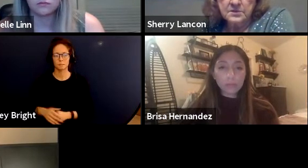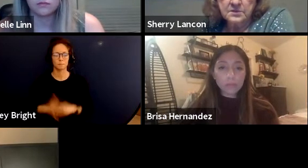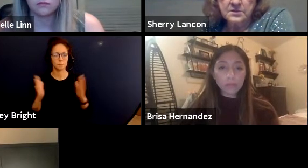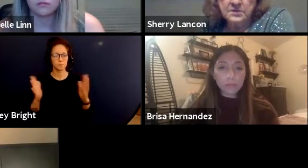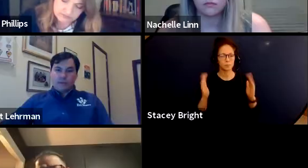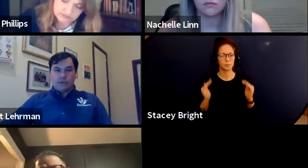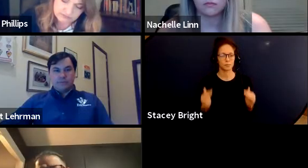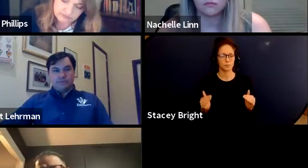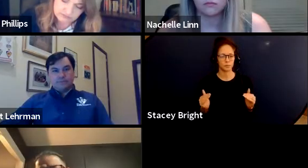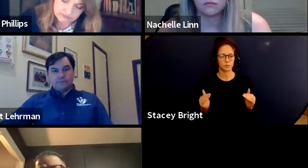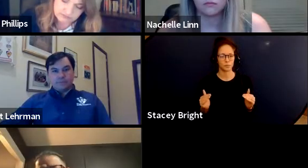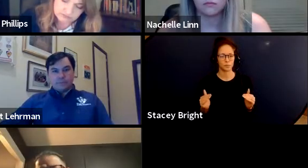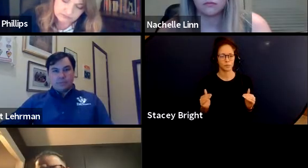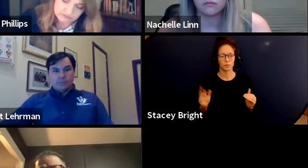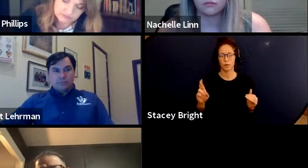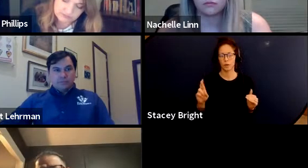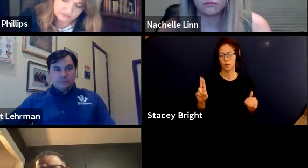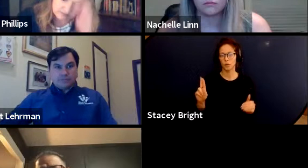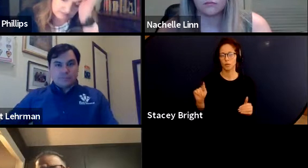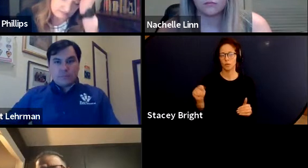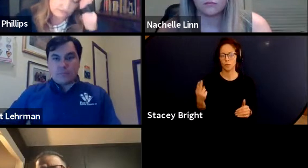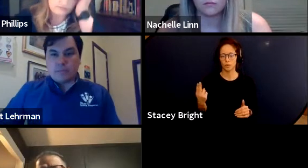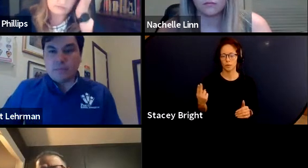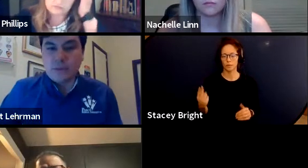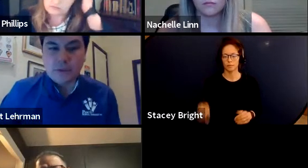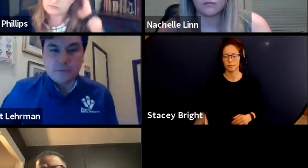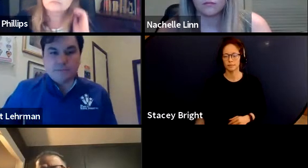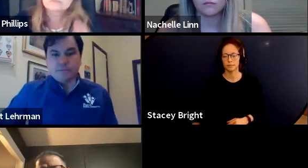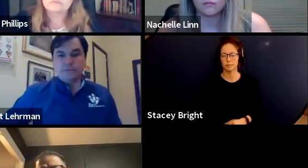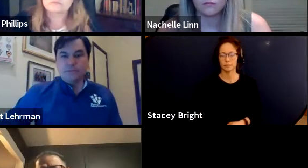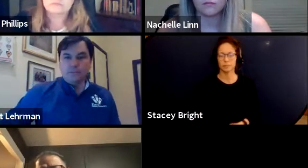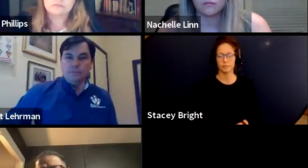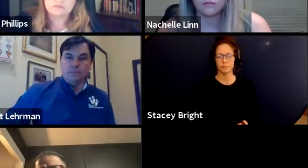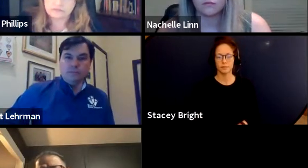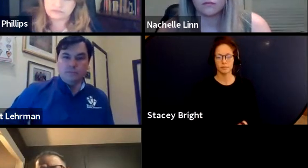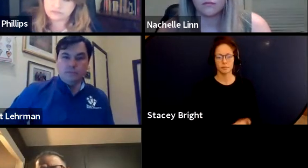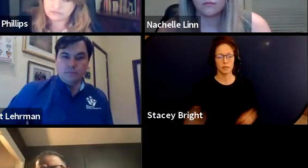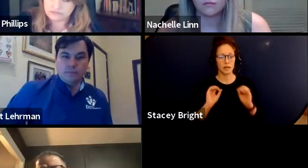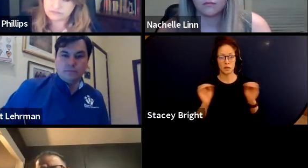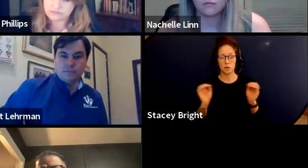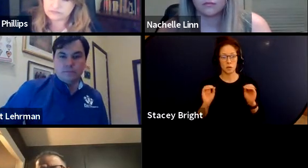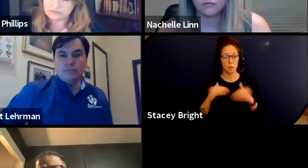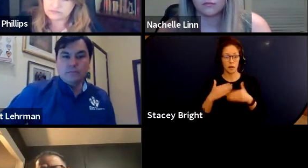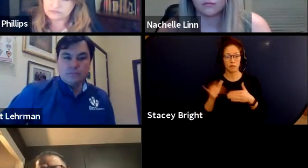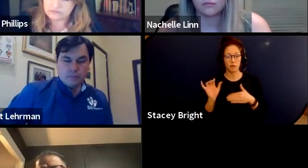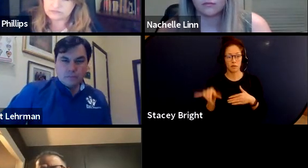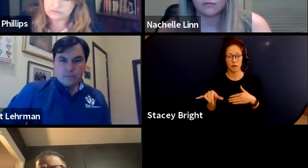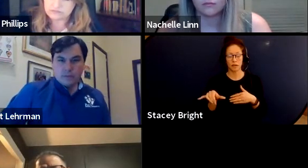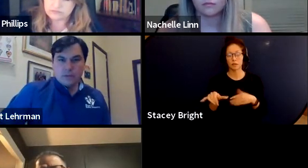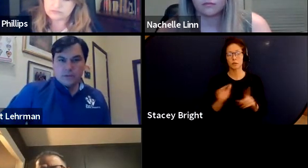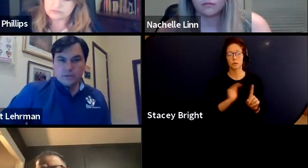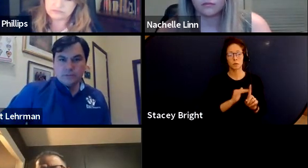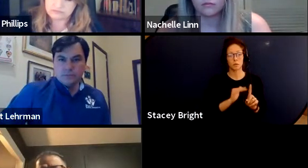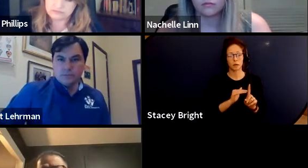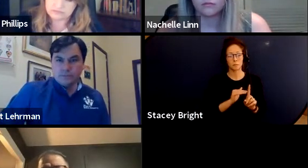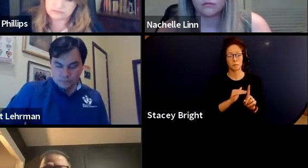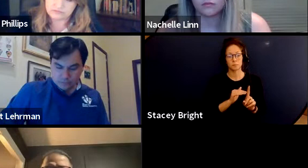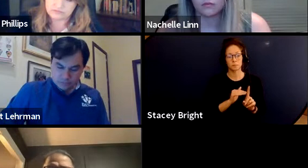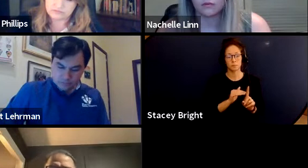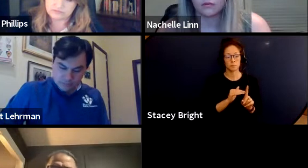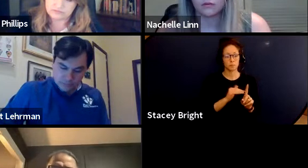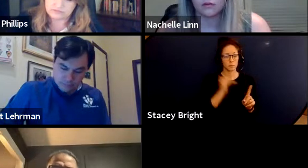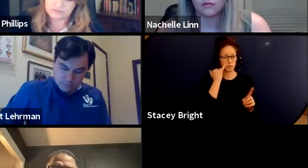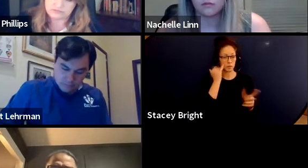Next up is Ruth Hislop. And we have no one after that. Again, as a reminder, if you'd like to